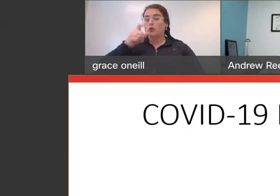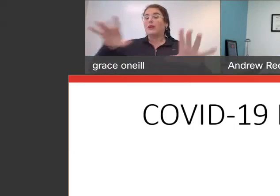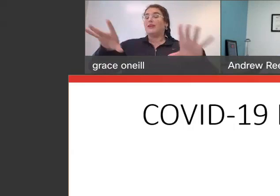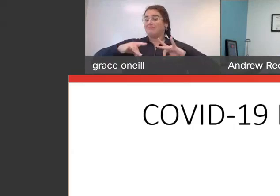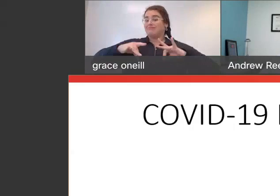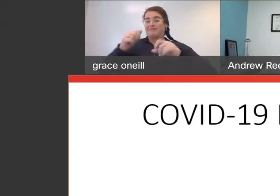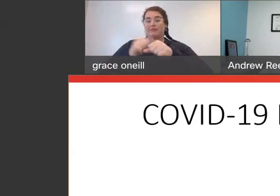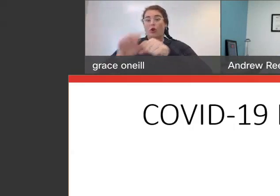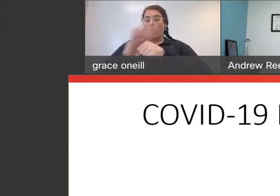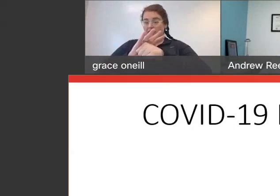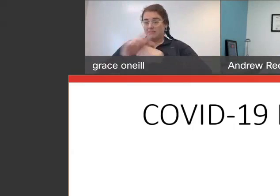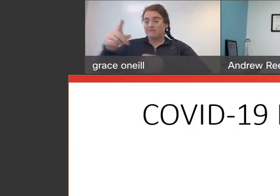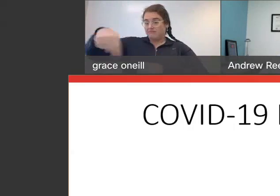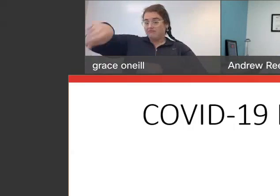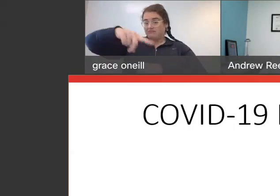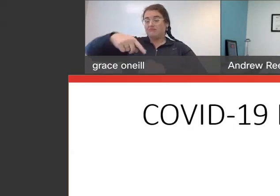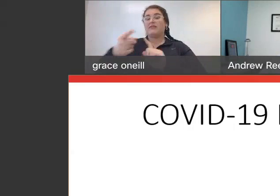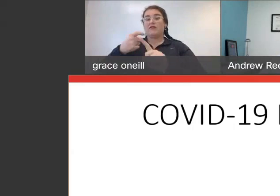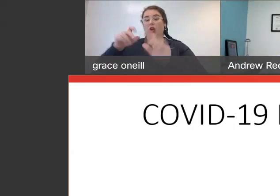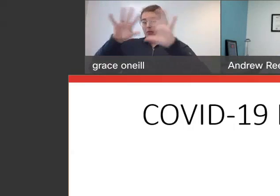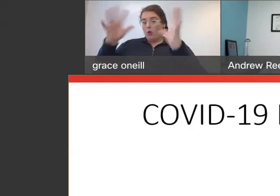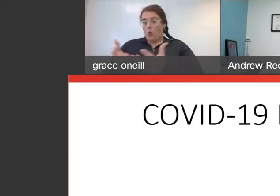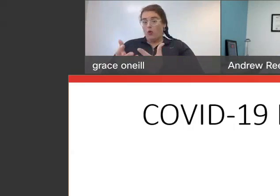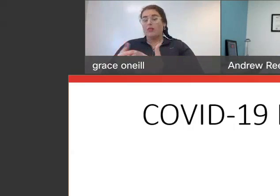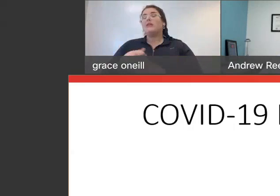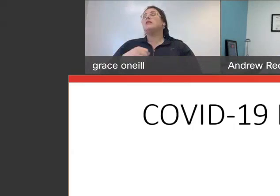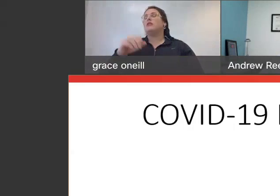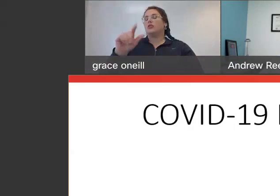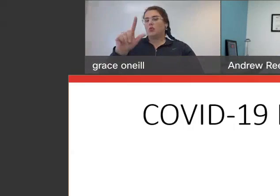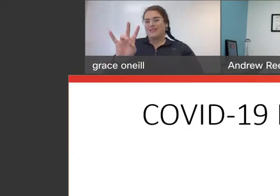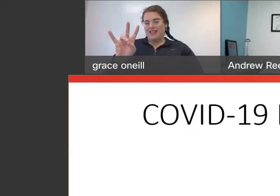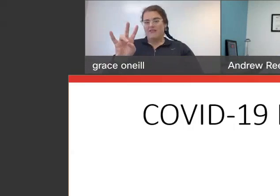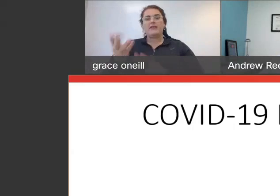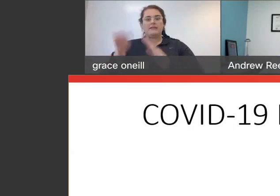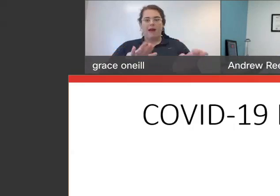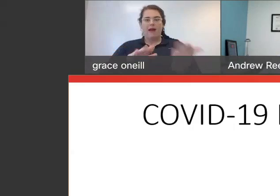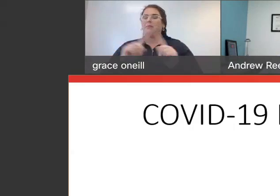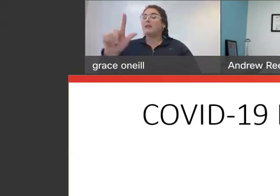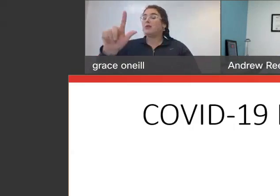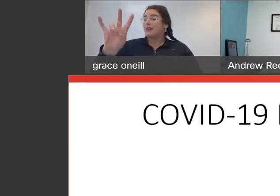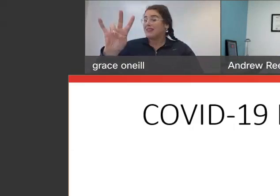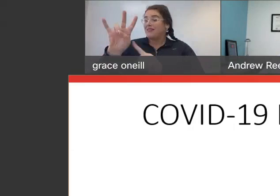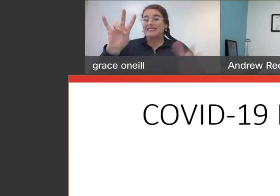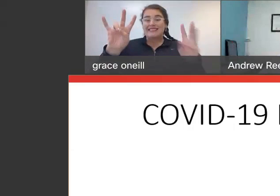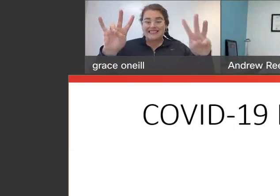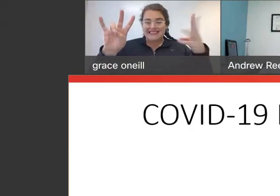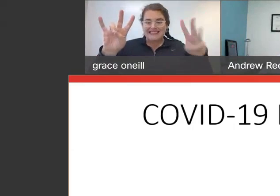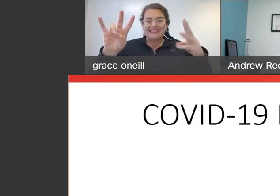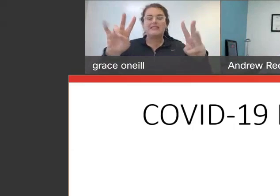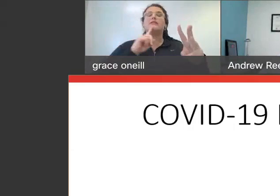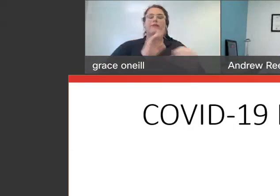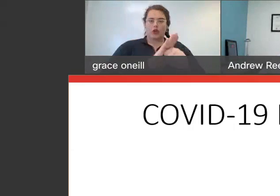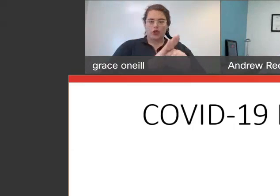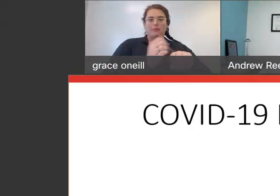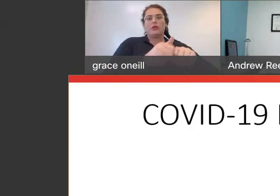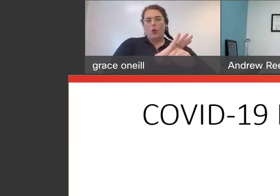COVID. Of those, there have been 27 deaths, but only 16 are confirmed COVID deaths, representing